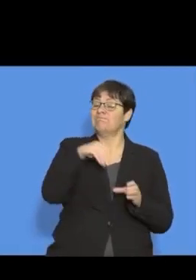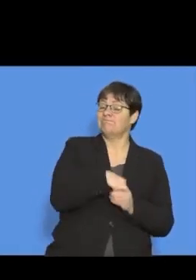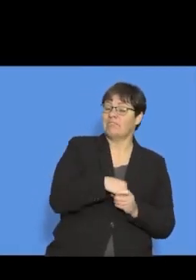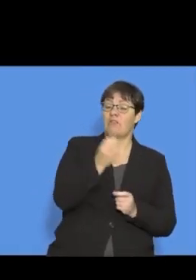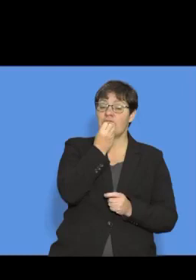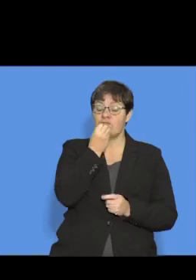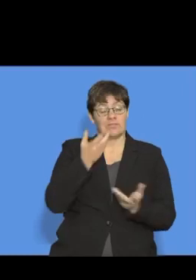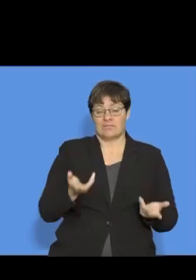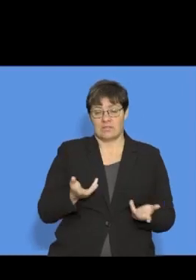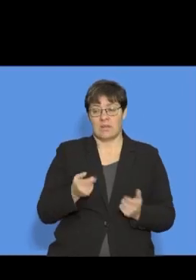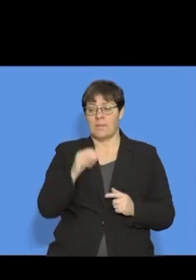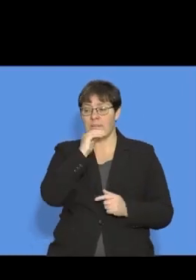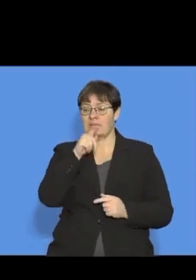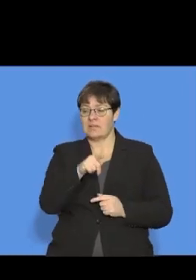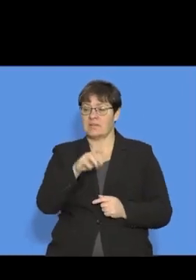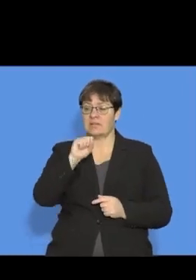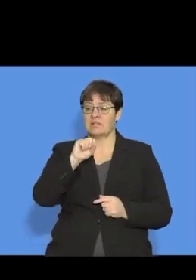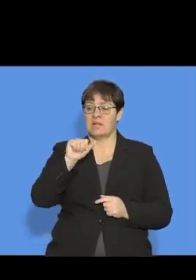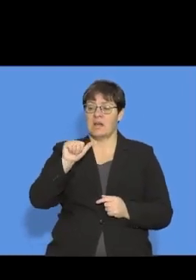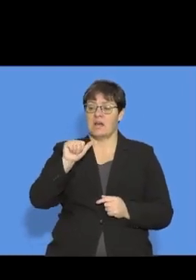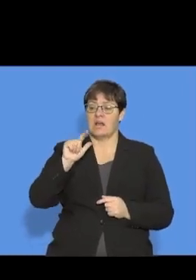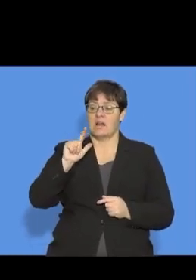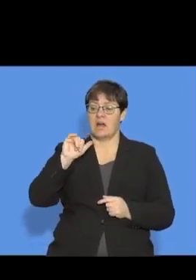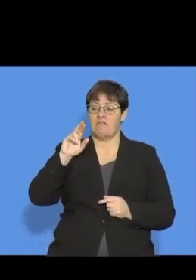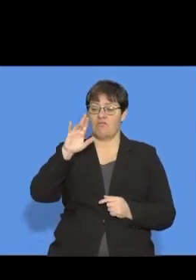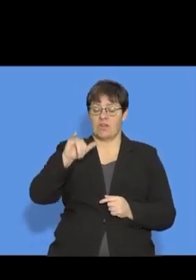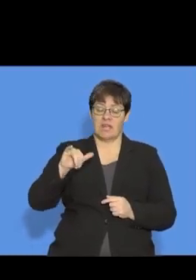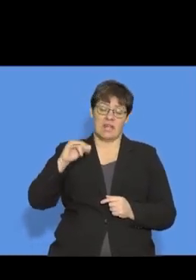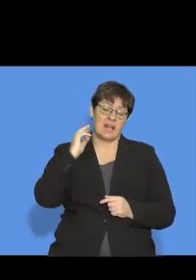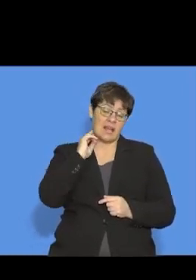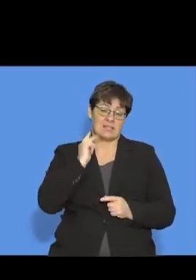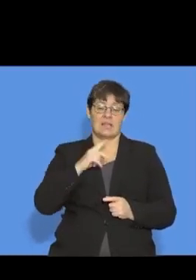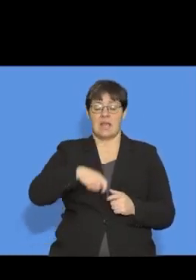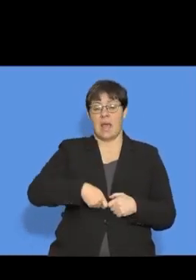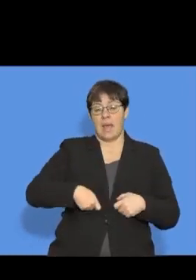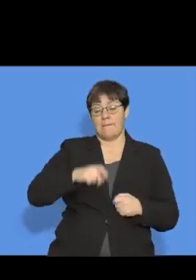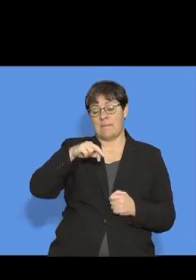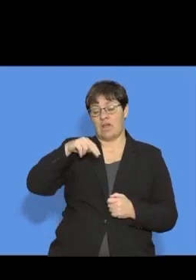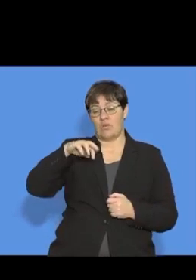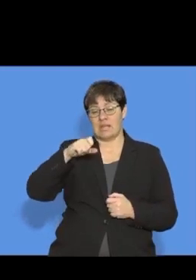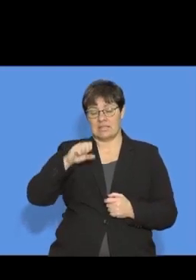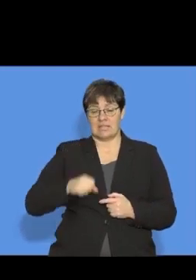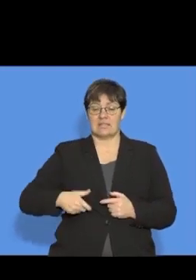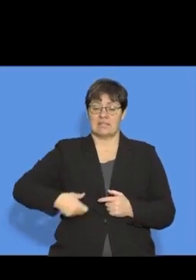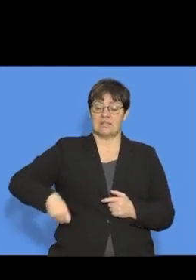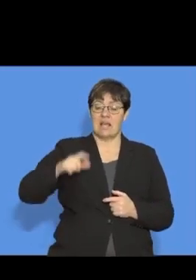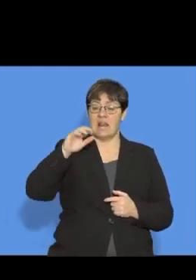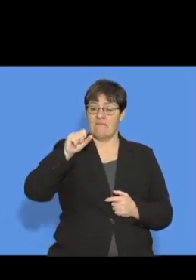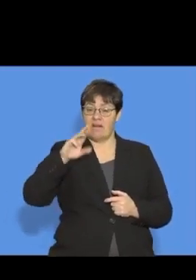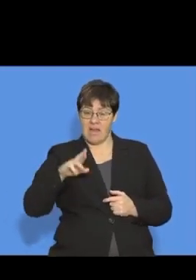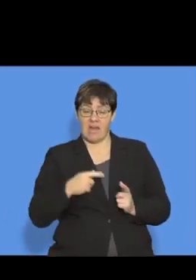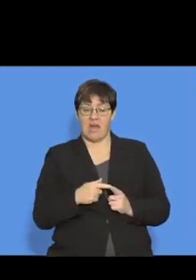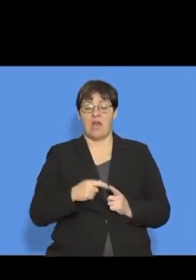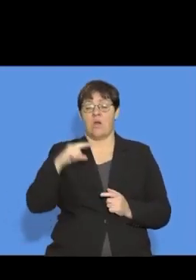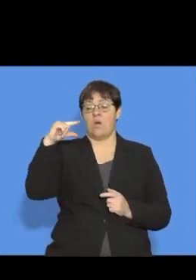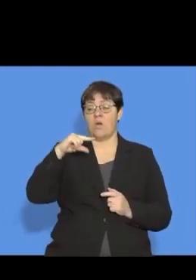contain food. And this can include the salivary glands, pancreas, liver, and the gallbladder.